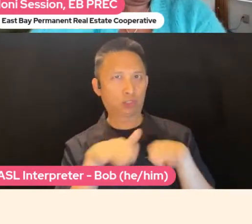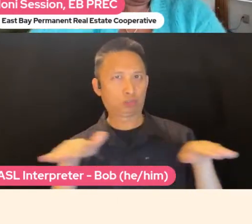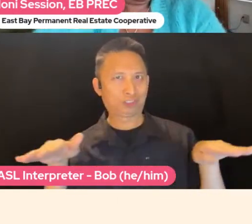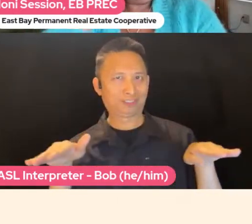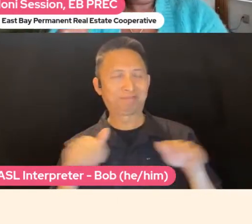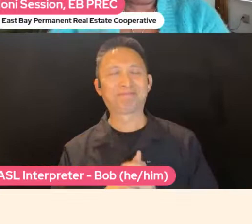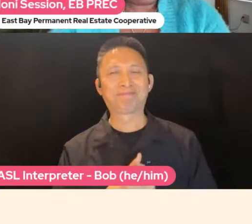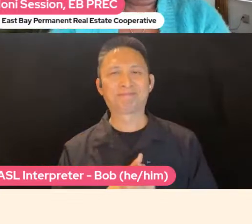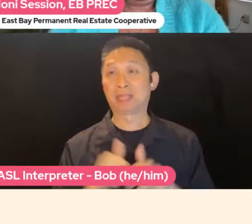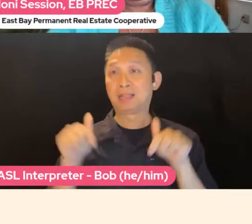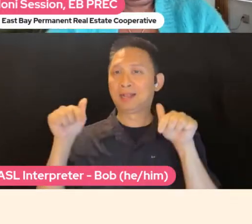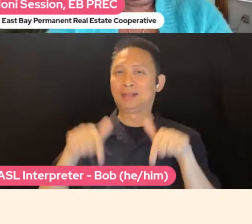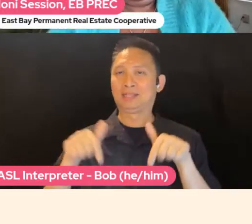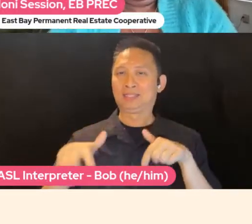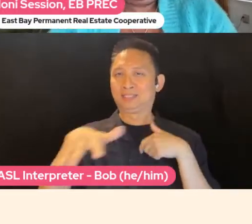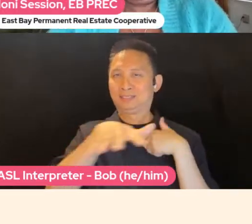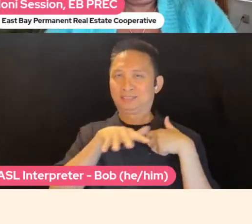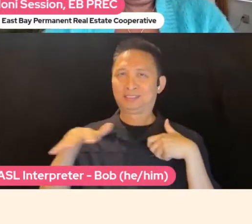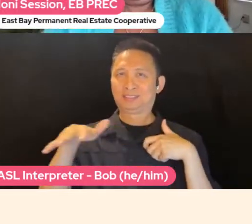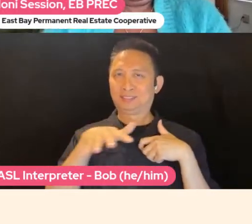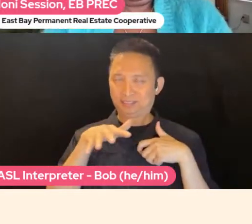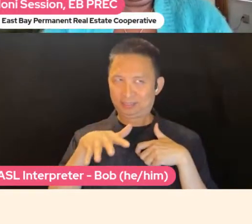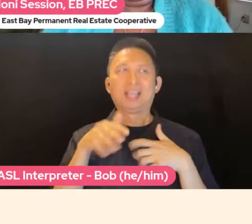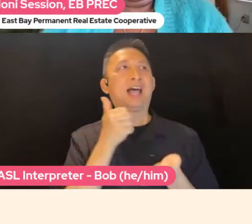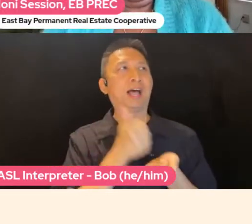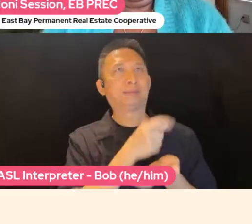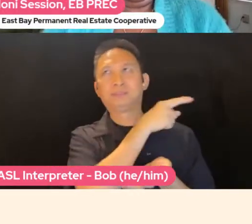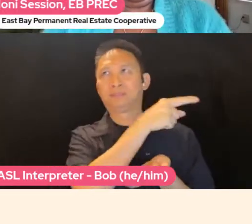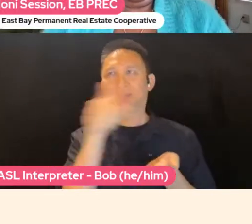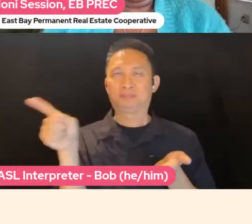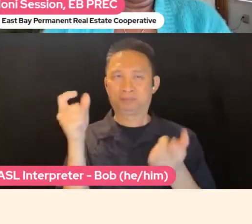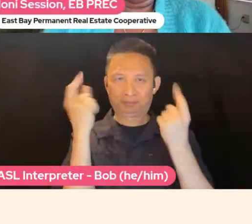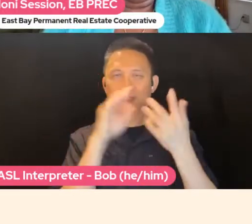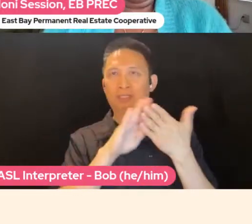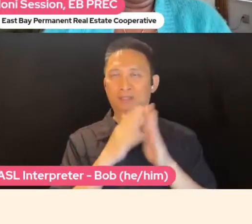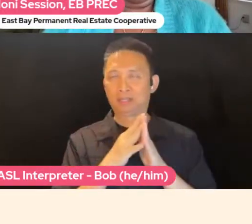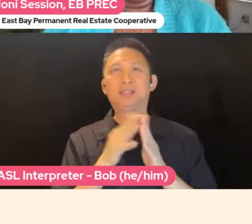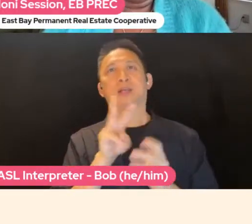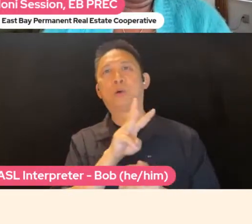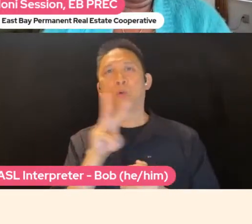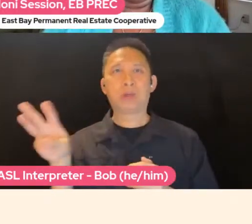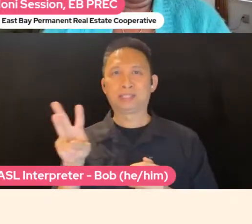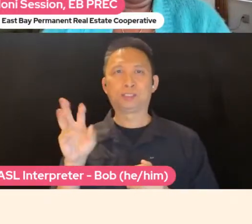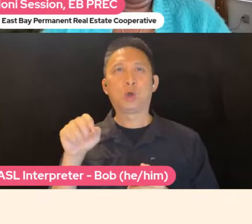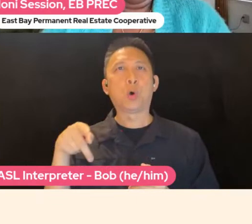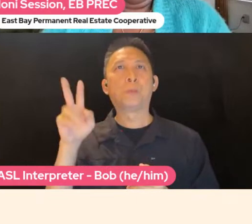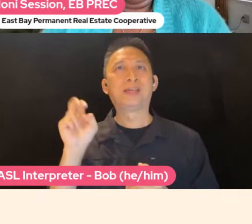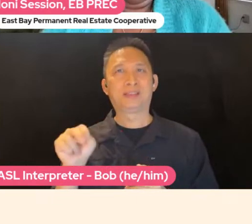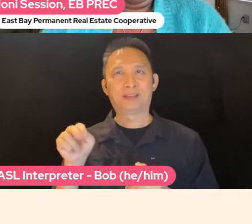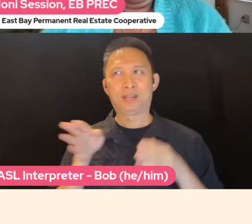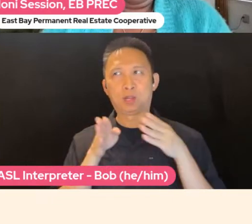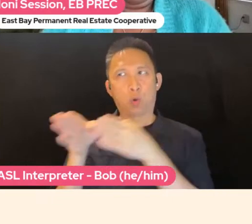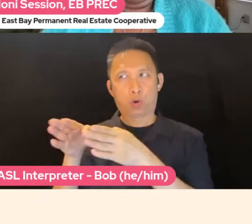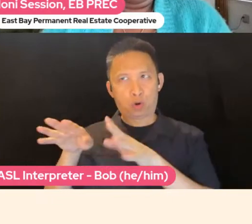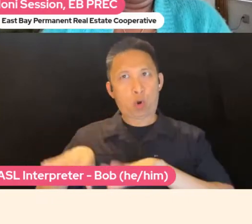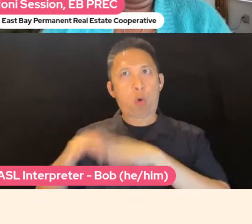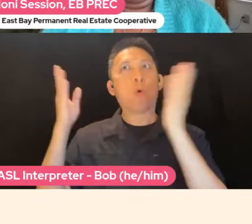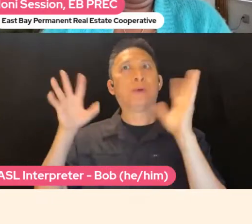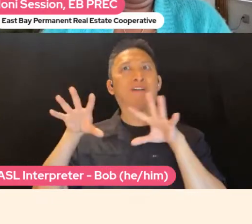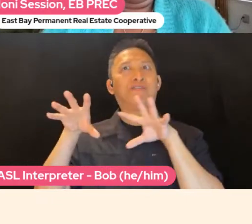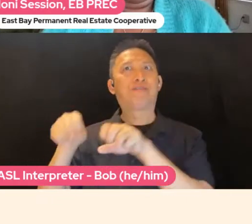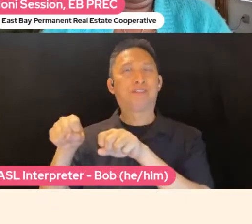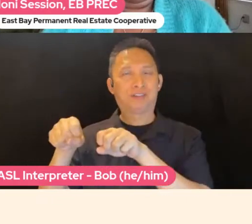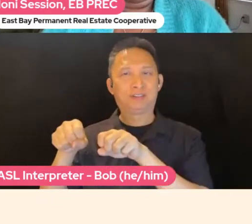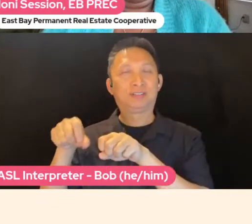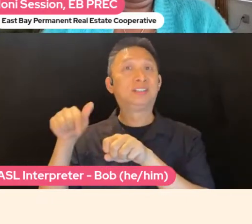jump off point to reground a community into the West Oakland corridor. And esters is the first step in the acquisitions in the flats of